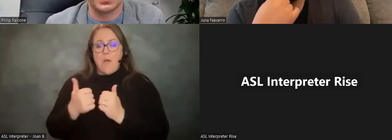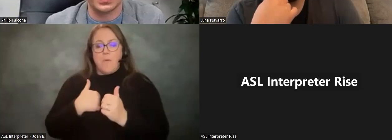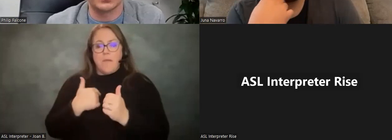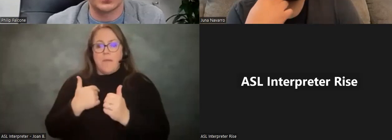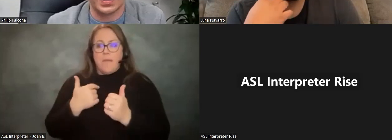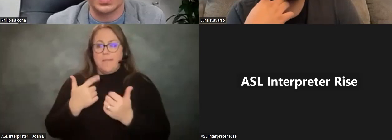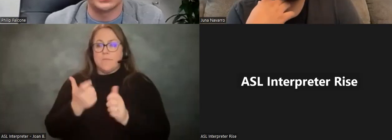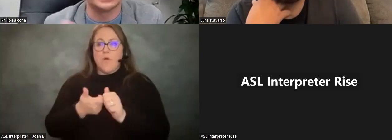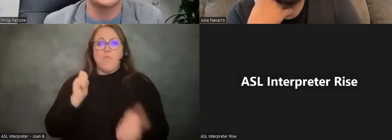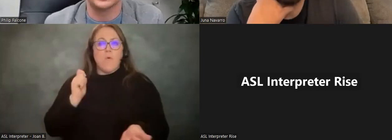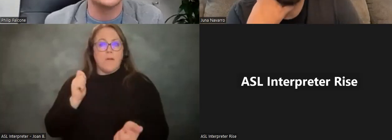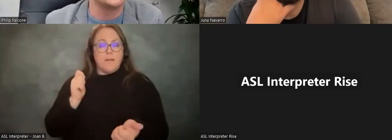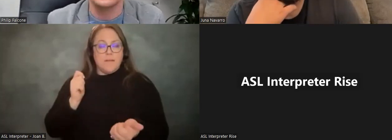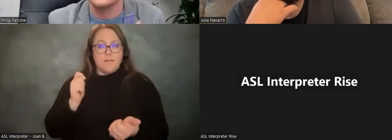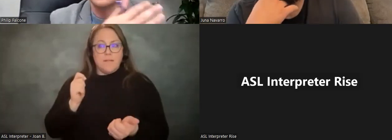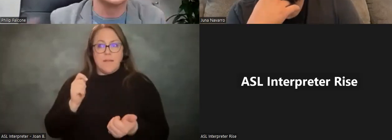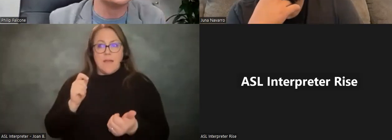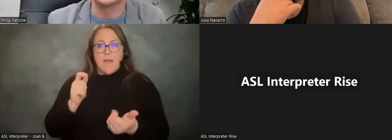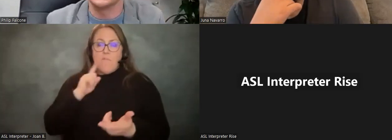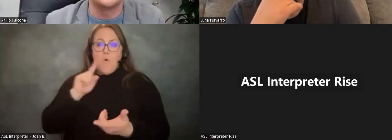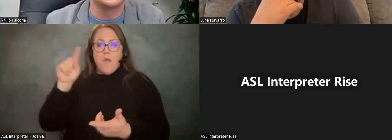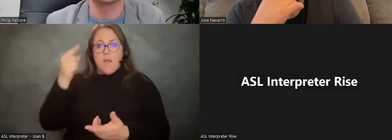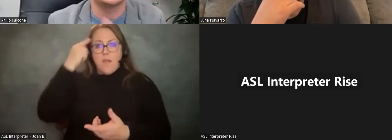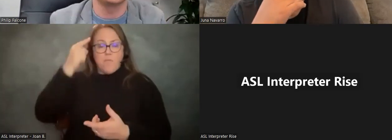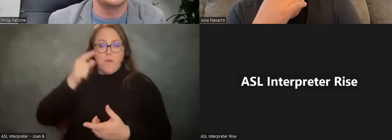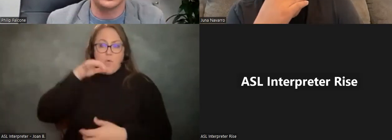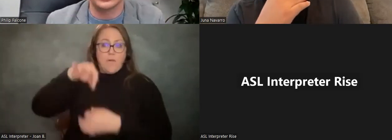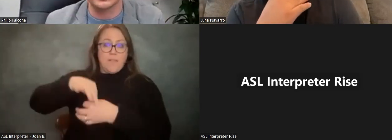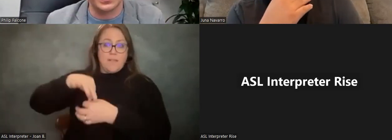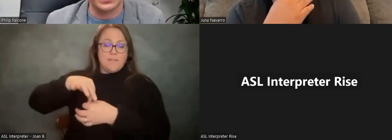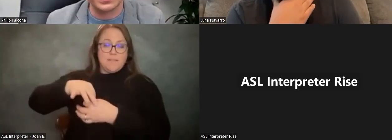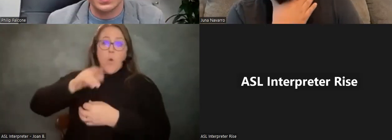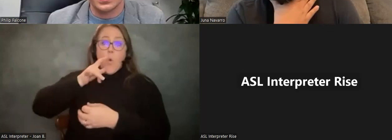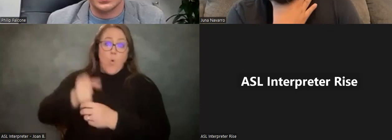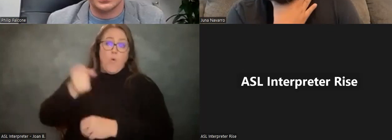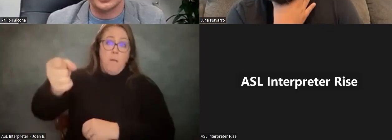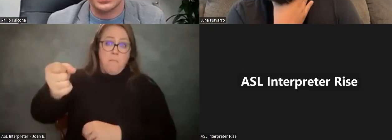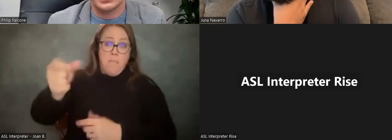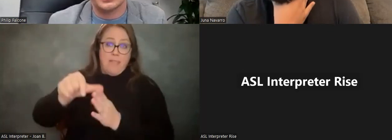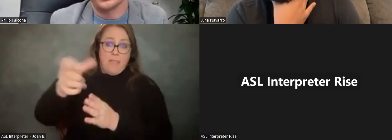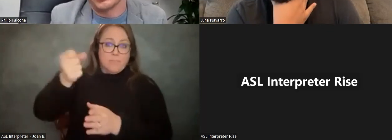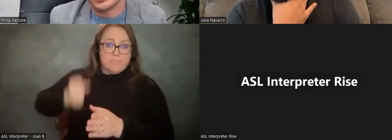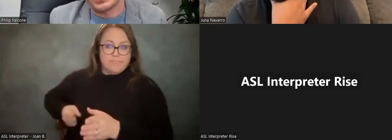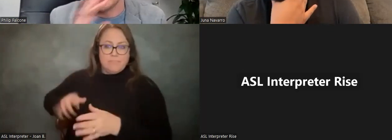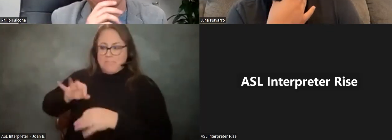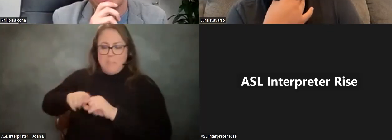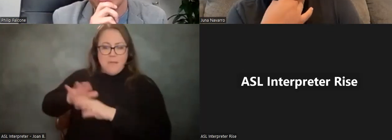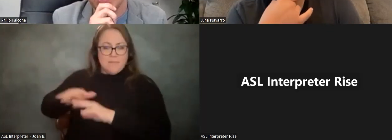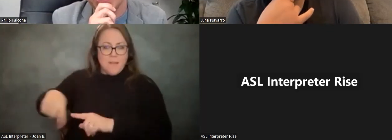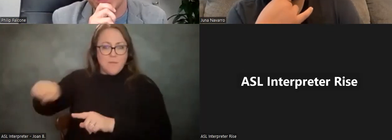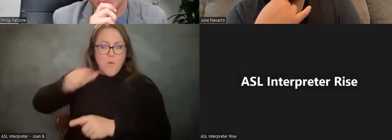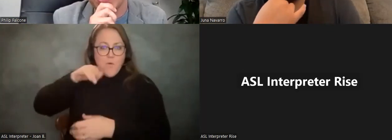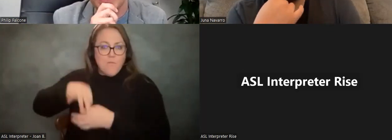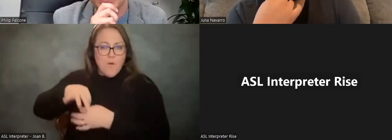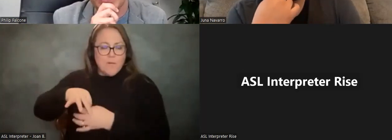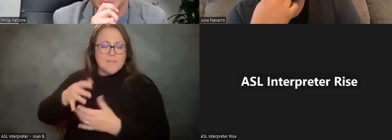of government, of elected officials who can come and go based on how the voters see fit, prevent them from having too